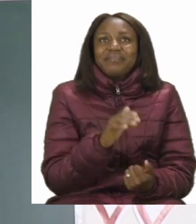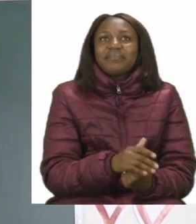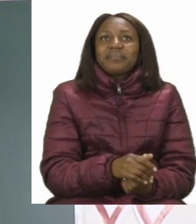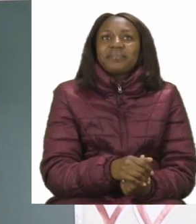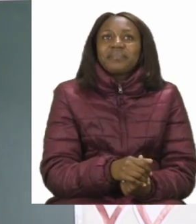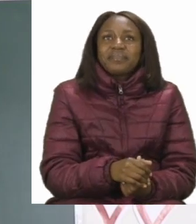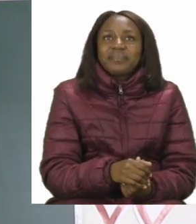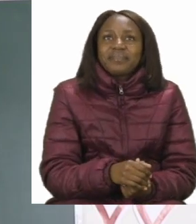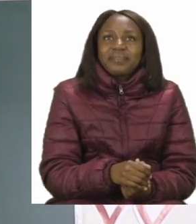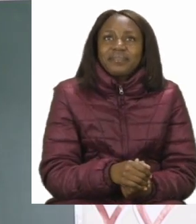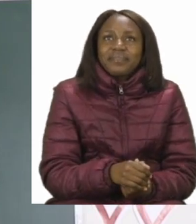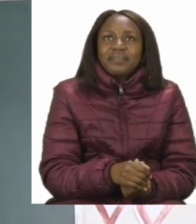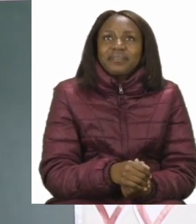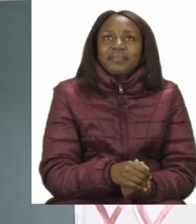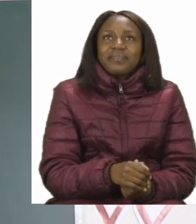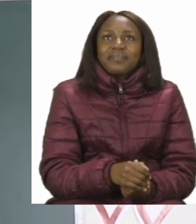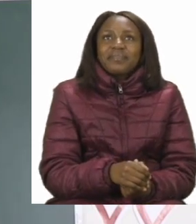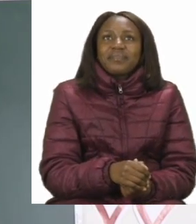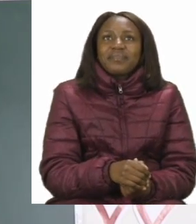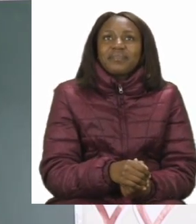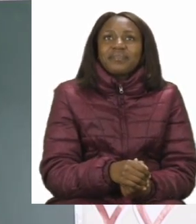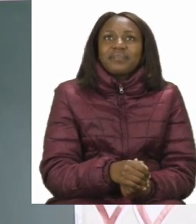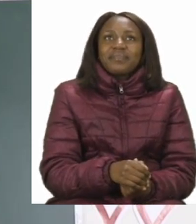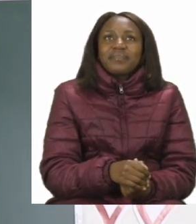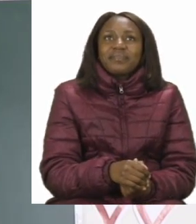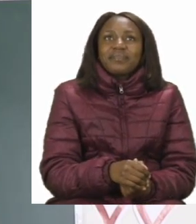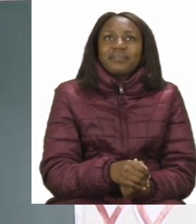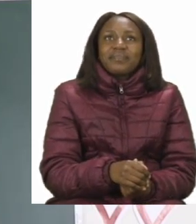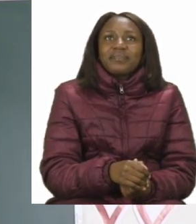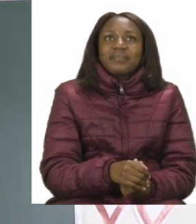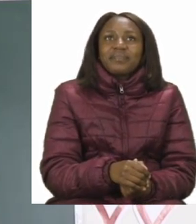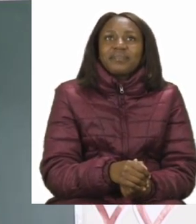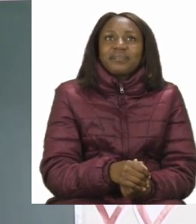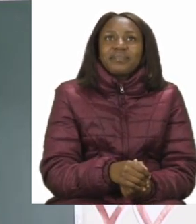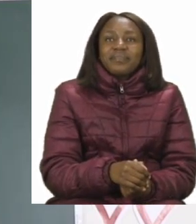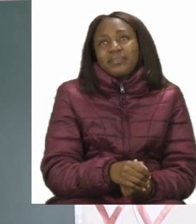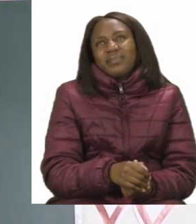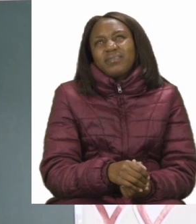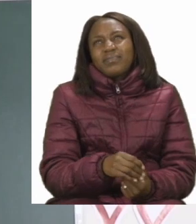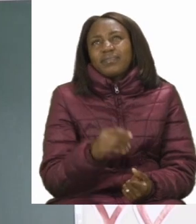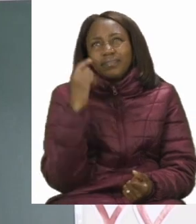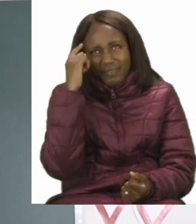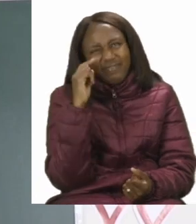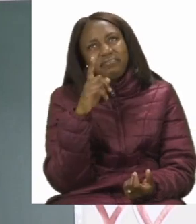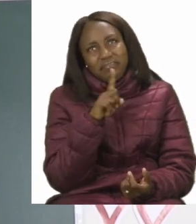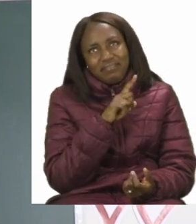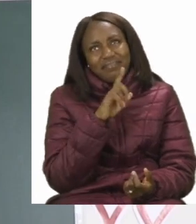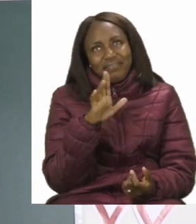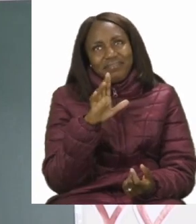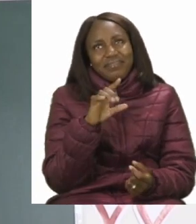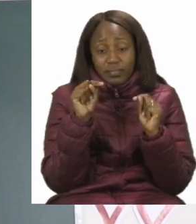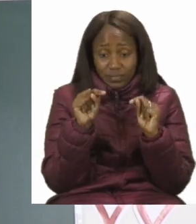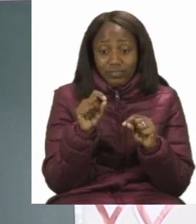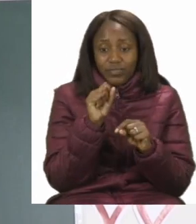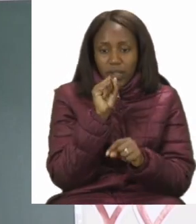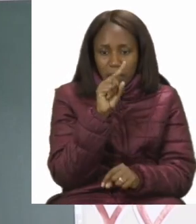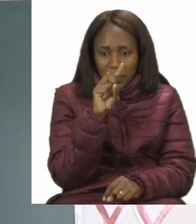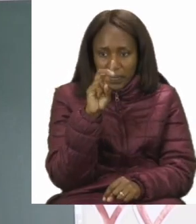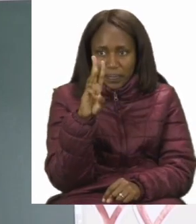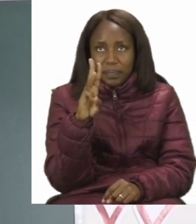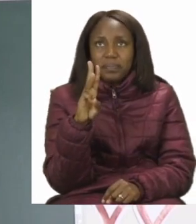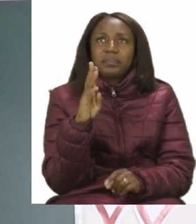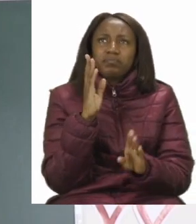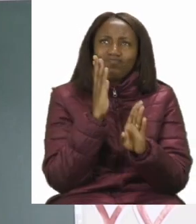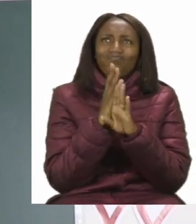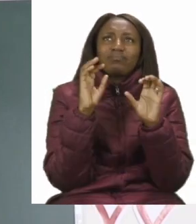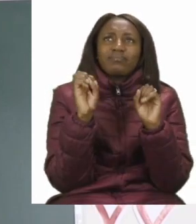it down. So we said we estimate 15. Now